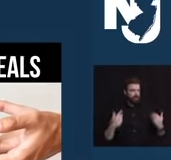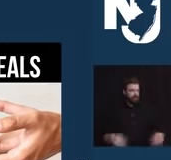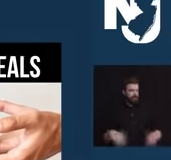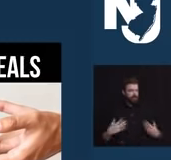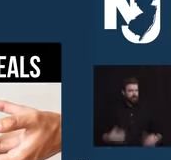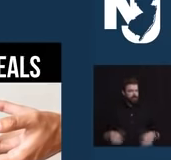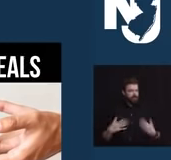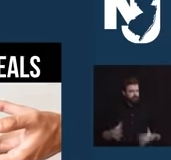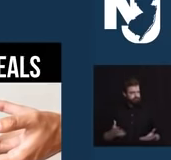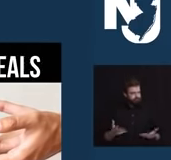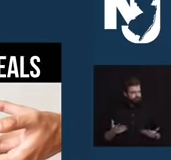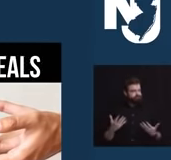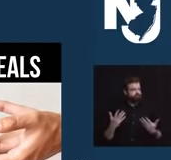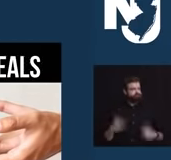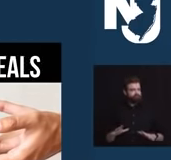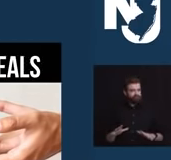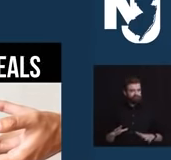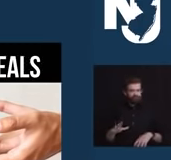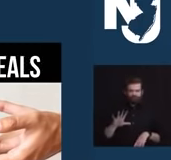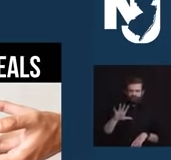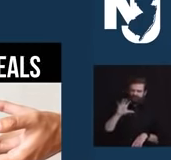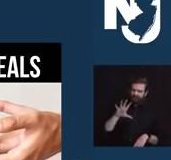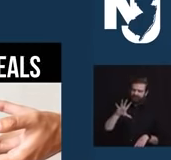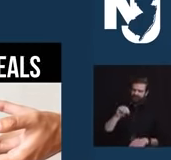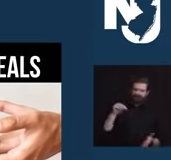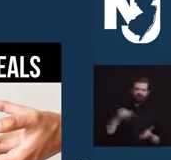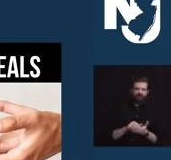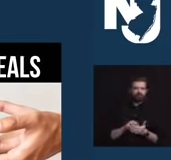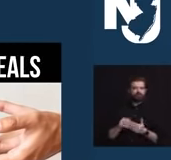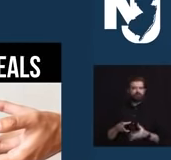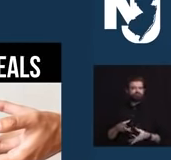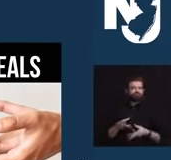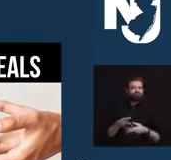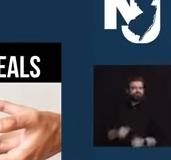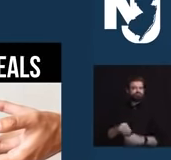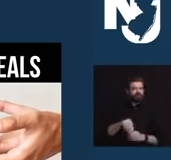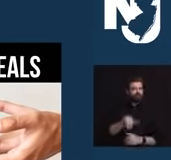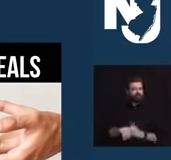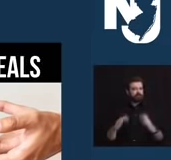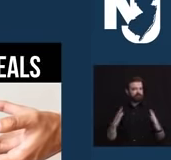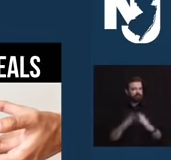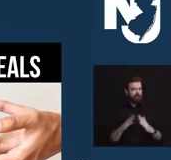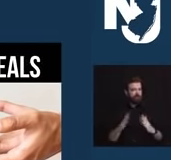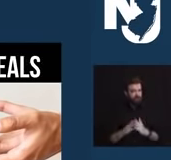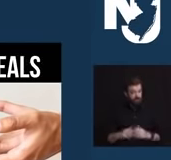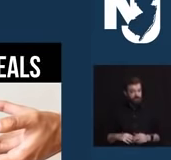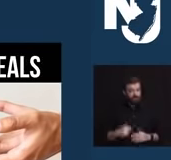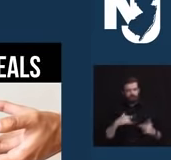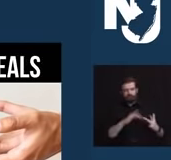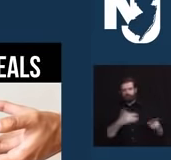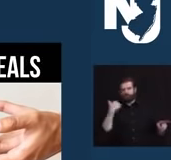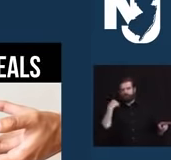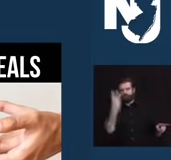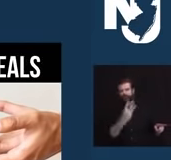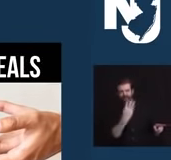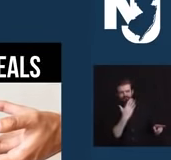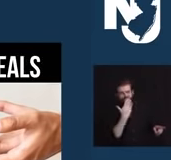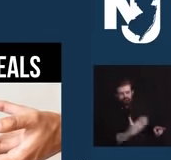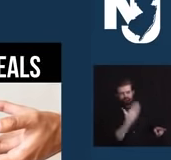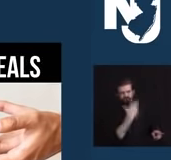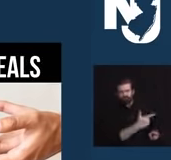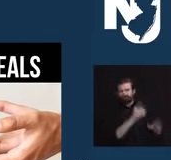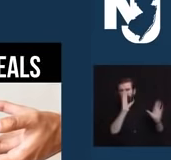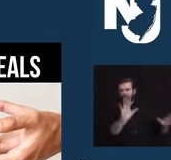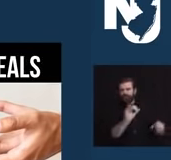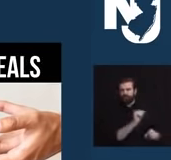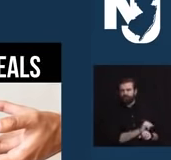communities. I caught up with Stacy on Wednesday, had a great conversation, and thanked her for the great work she and her volunteers are doing for